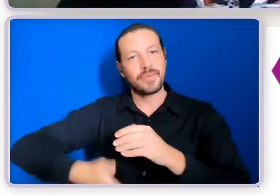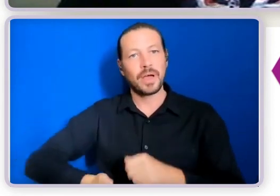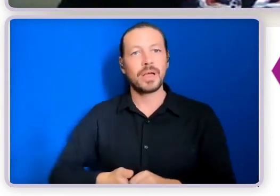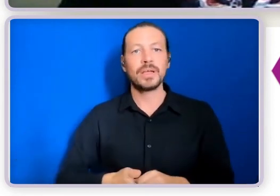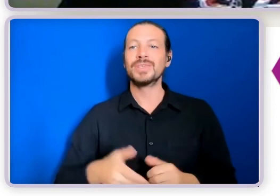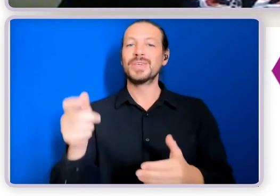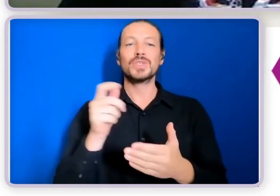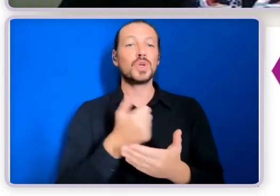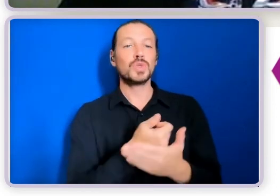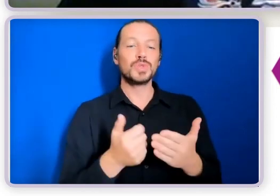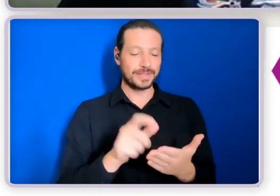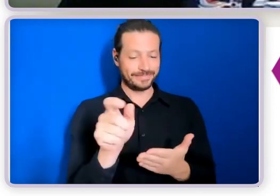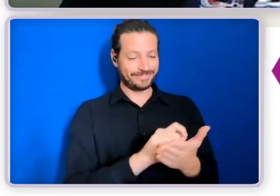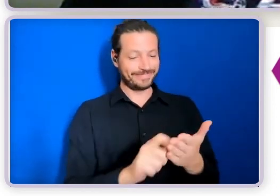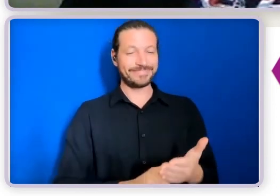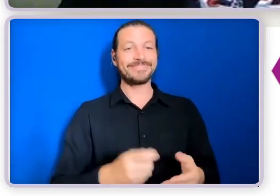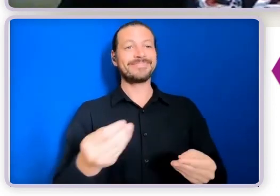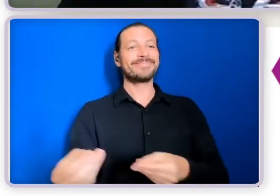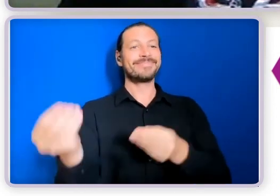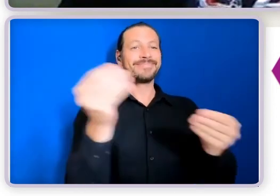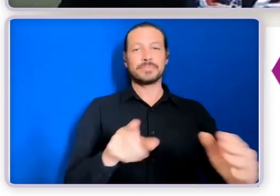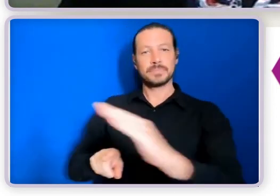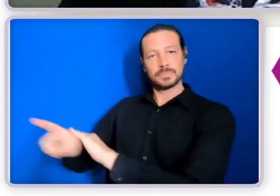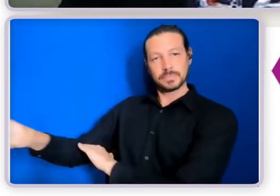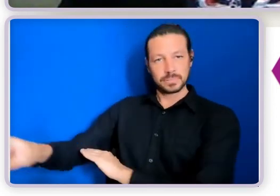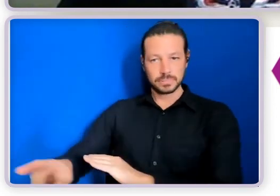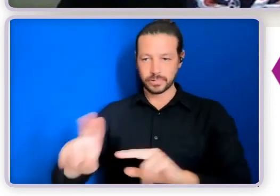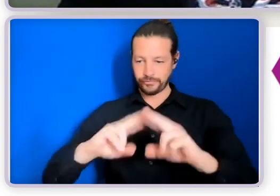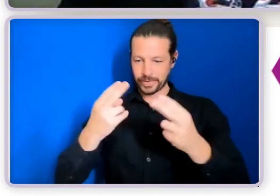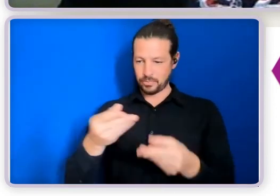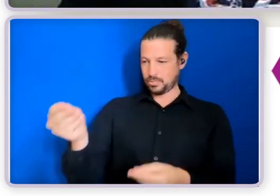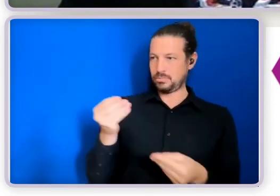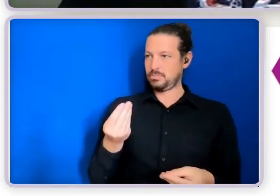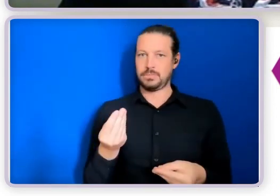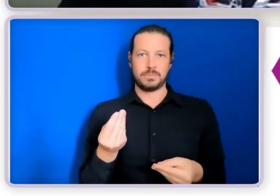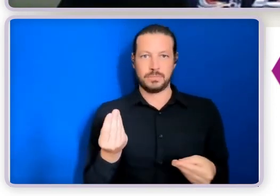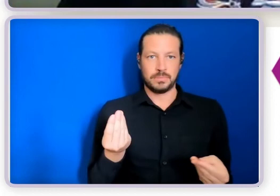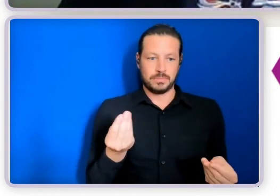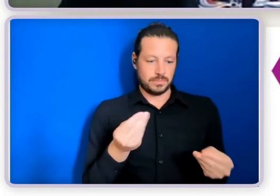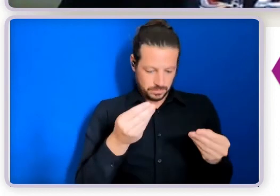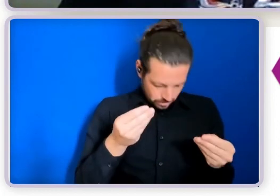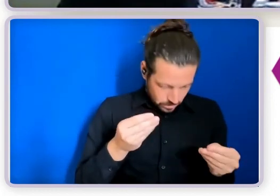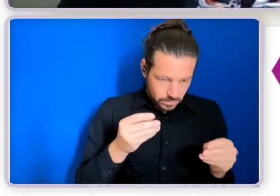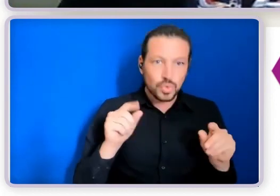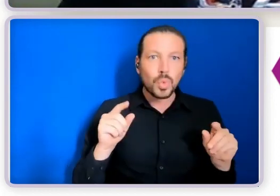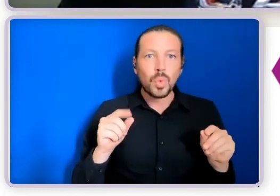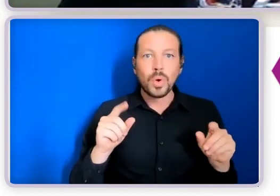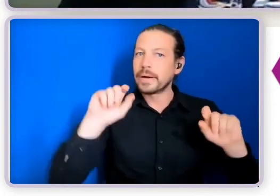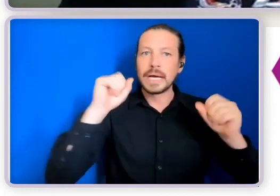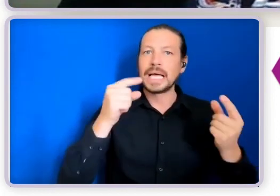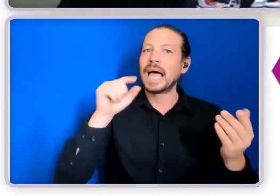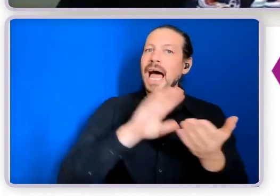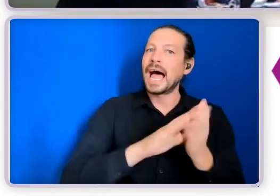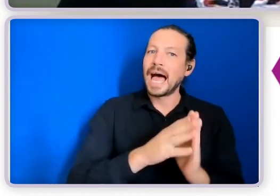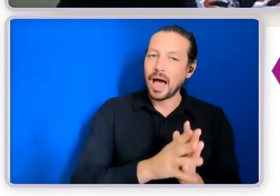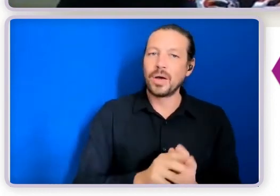the family to use the plan, and they are left to their own devices with no understanding of it. How can we stop this happening